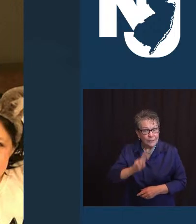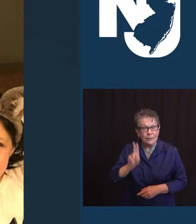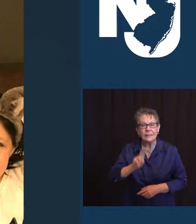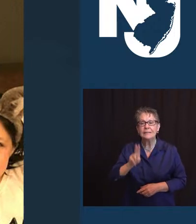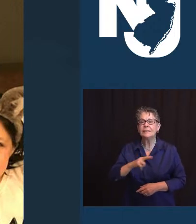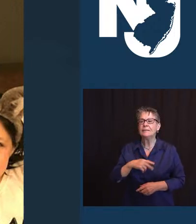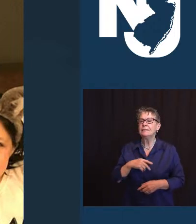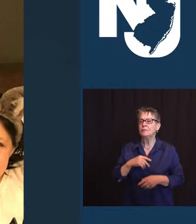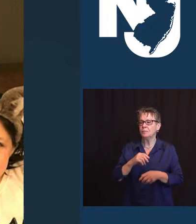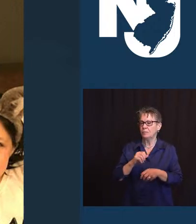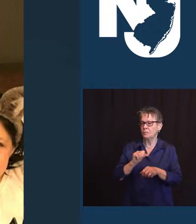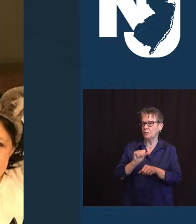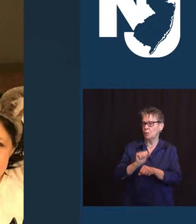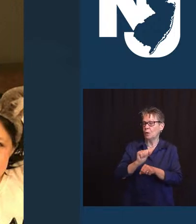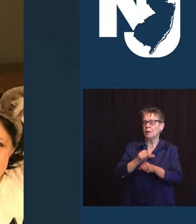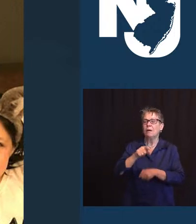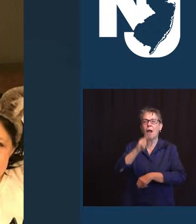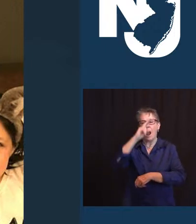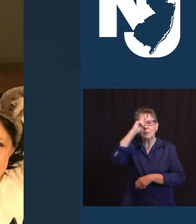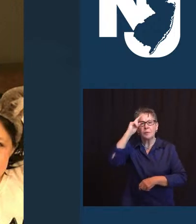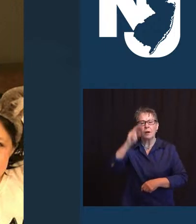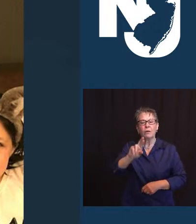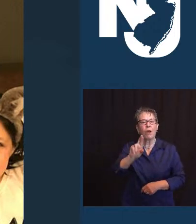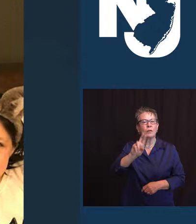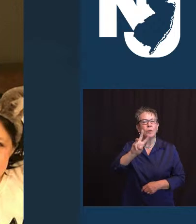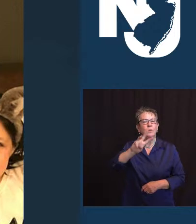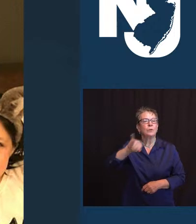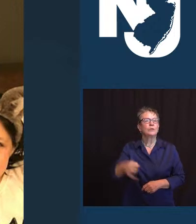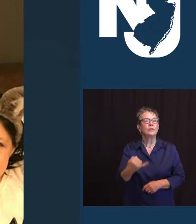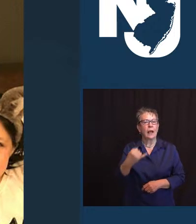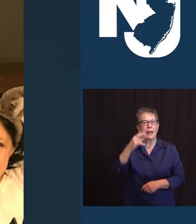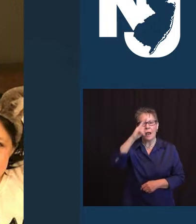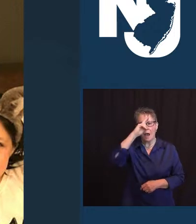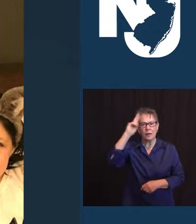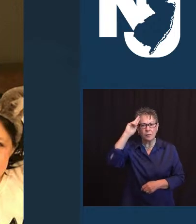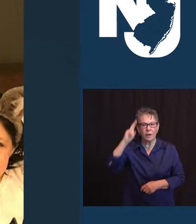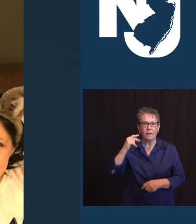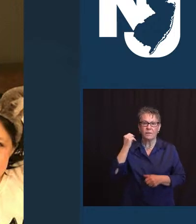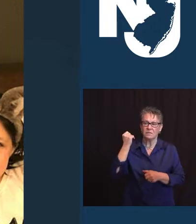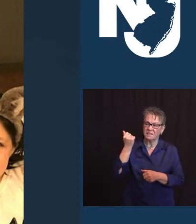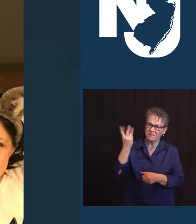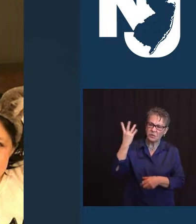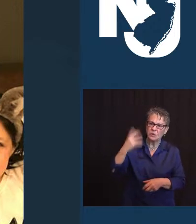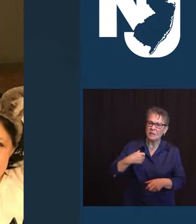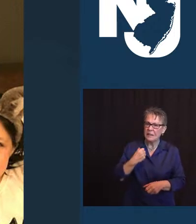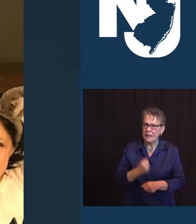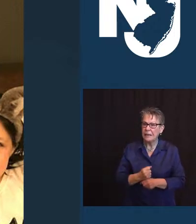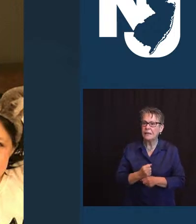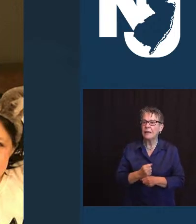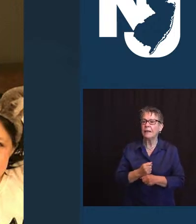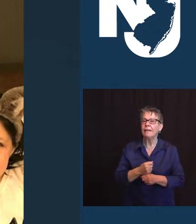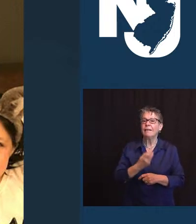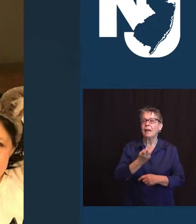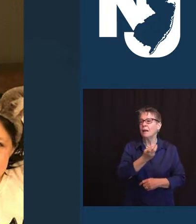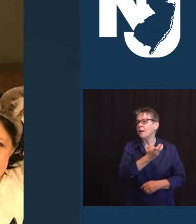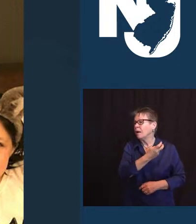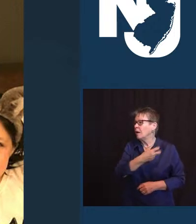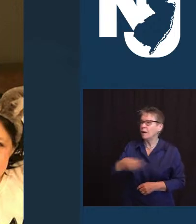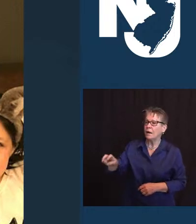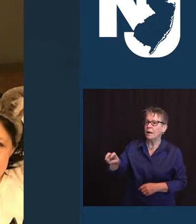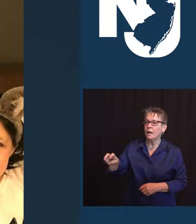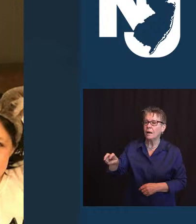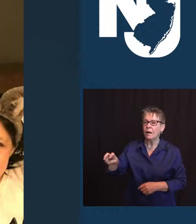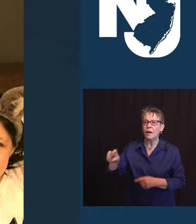dedicated his life to music. He owned First Kiss Entertainment and the Anthony Tabash Orchestra, and